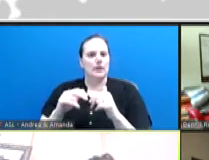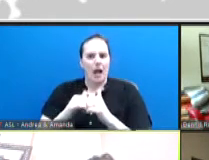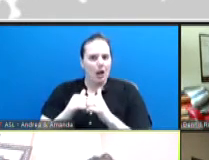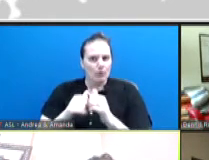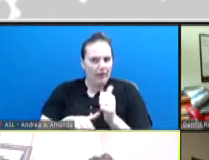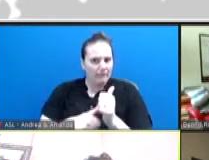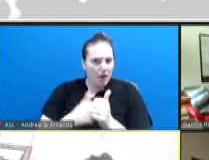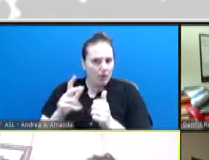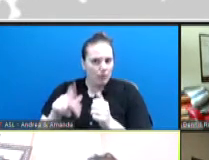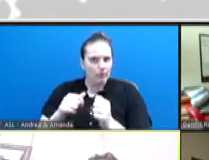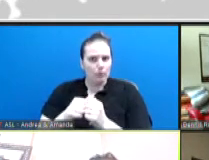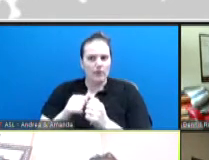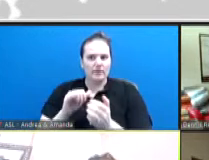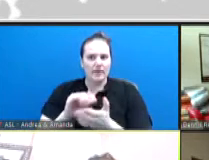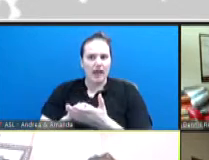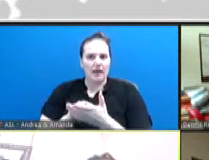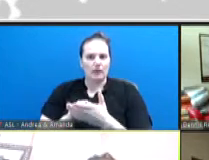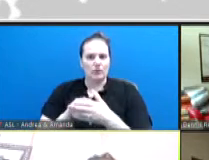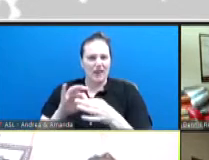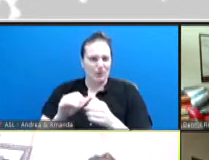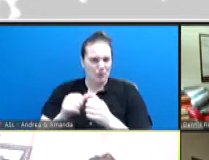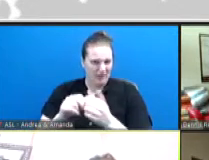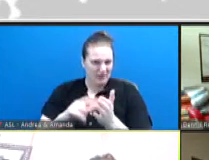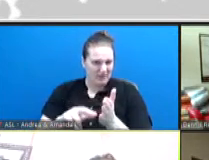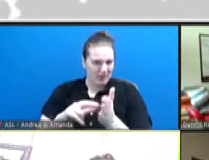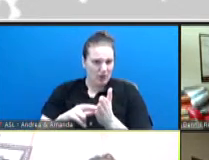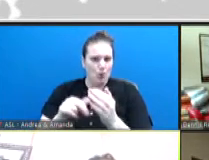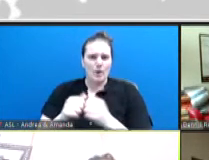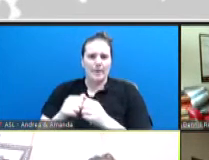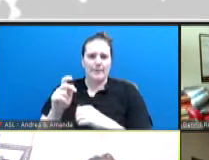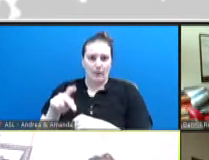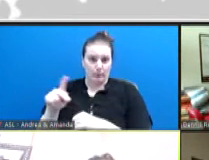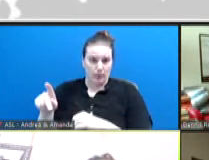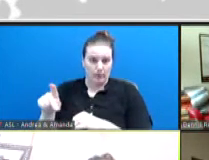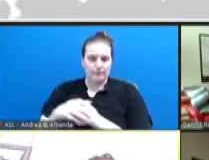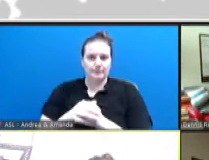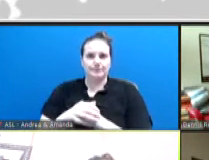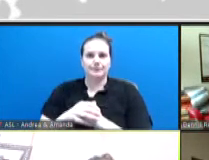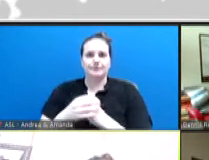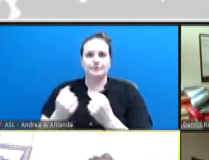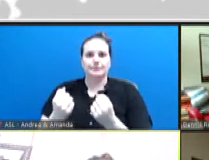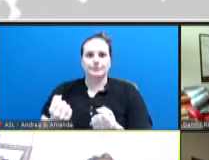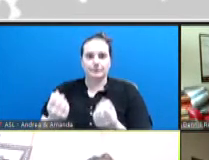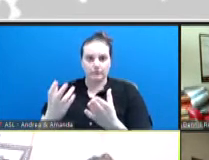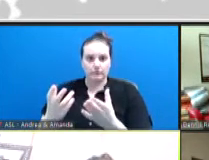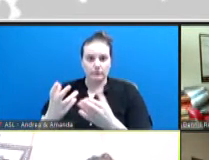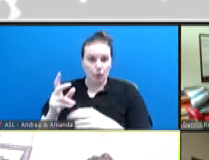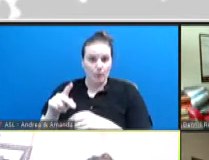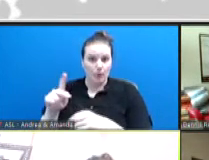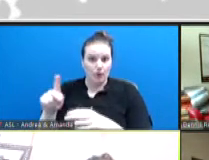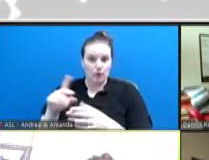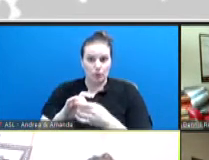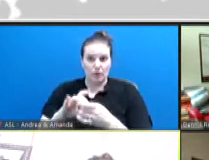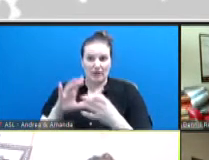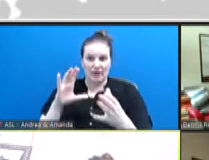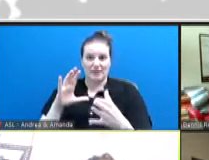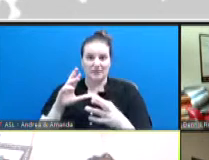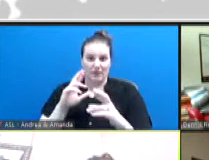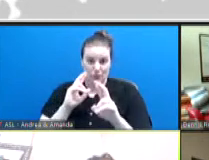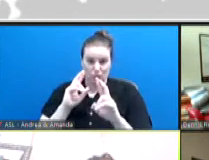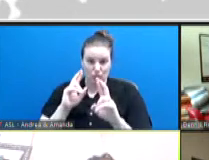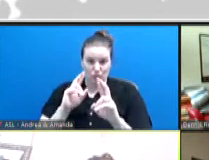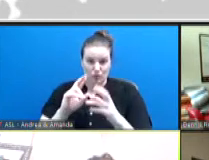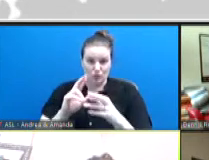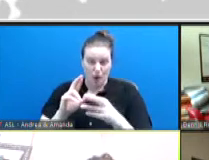to the investigation that we're going to talk about with the PowerPoint? And then how many Portland release of record request